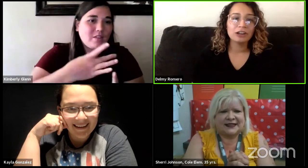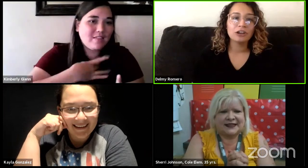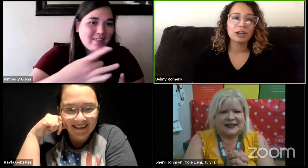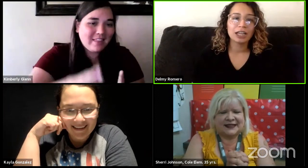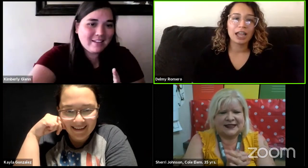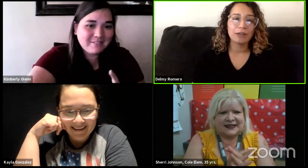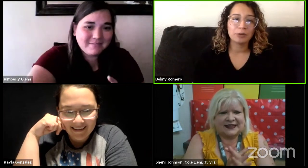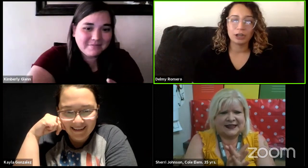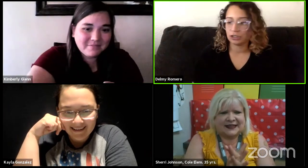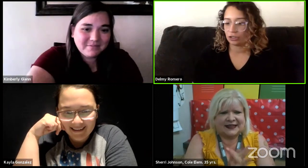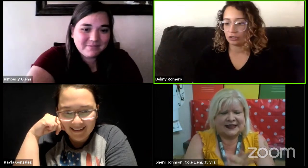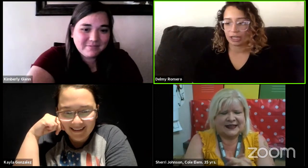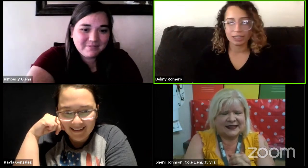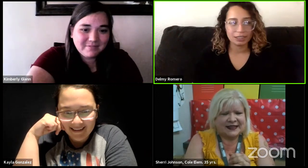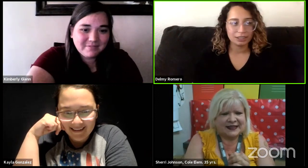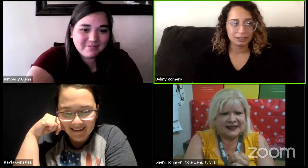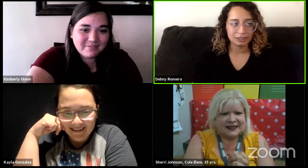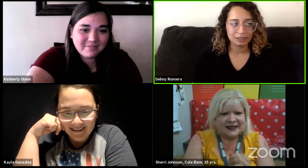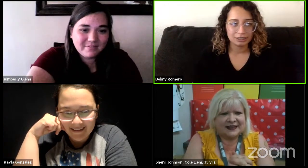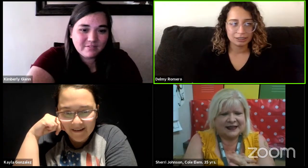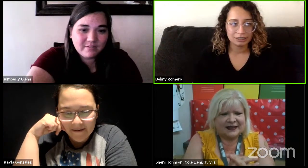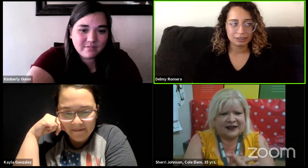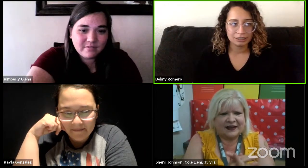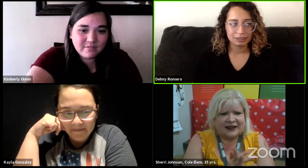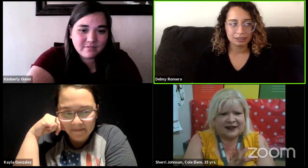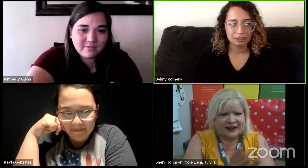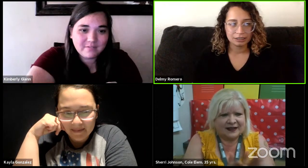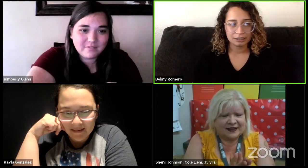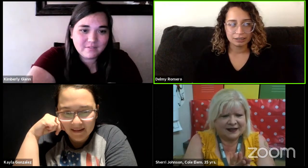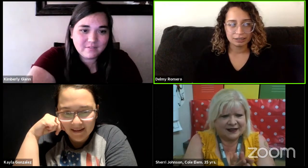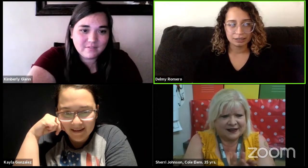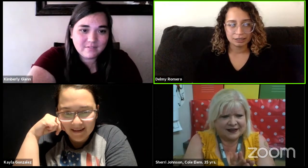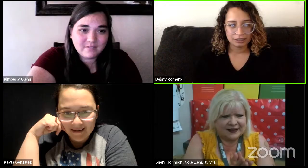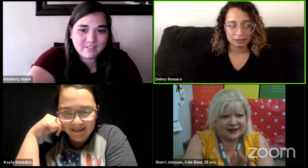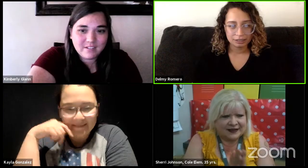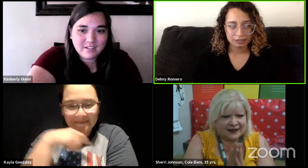which category and points do you like?